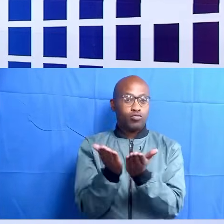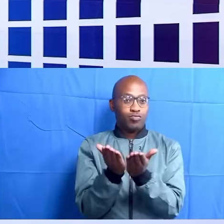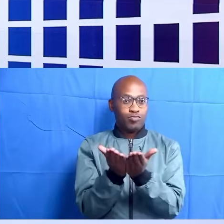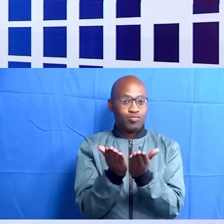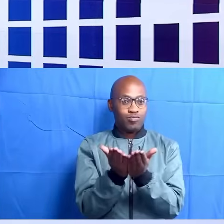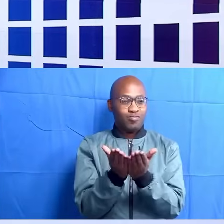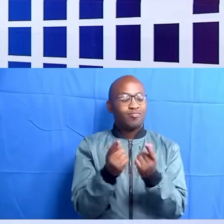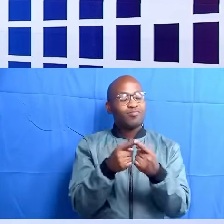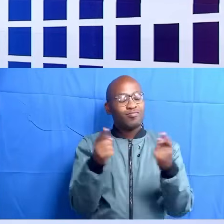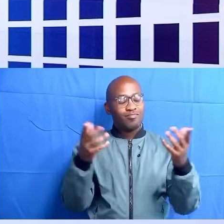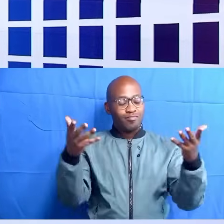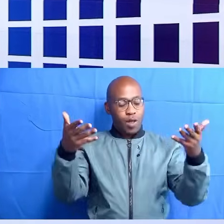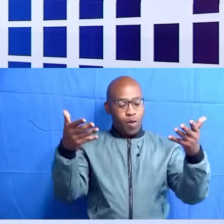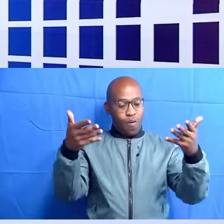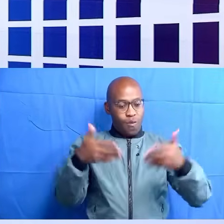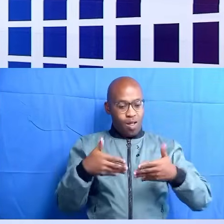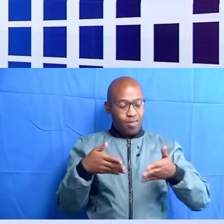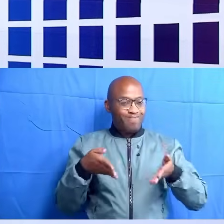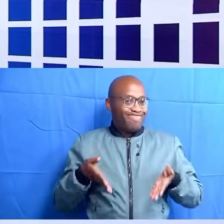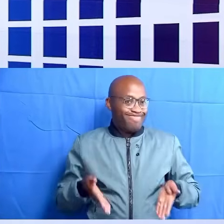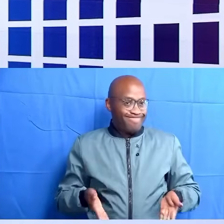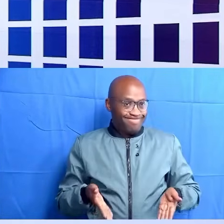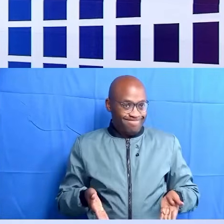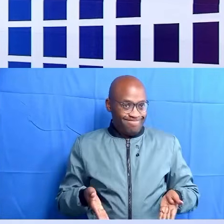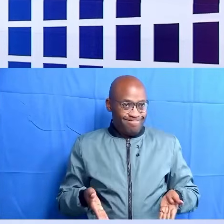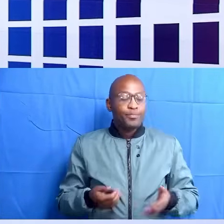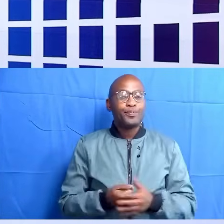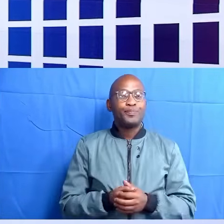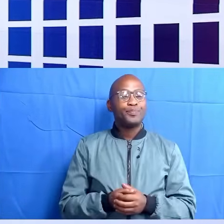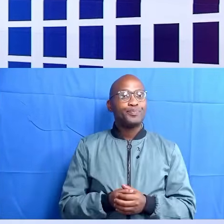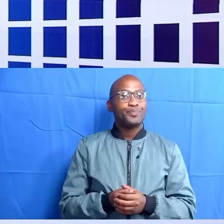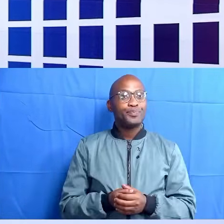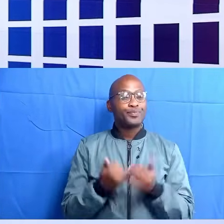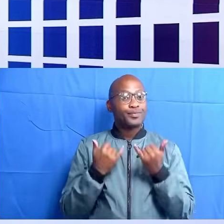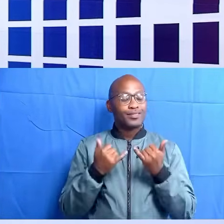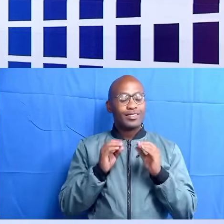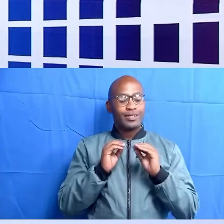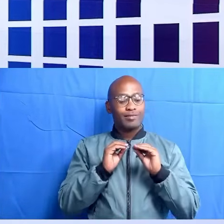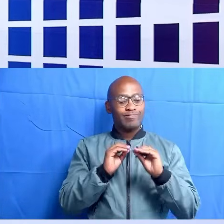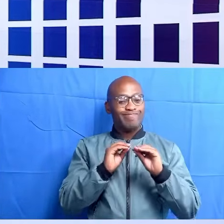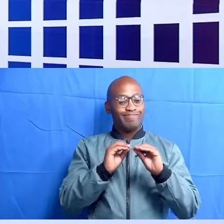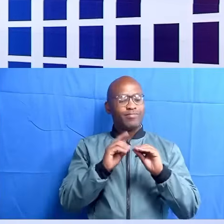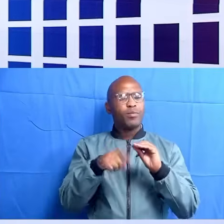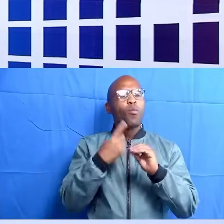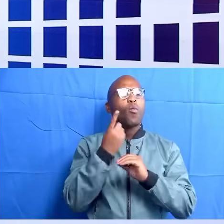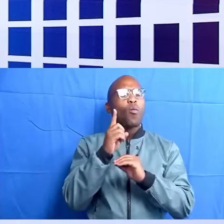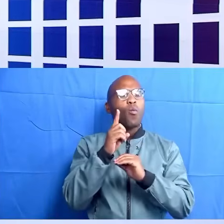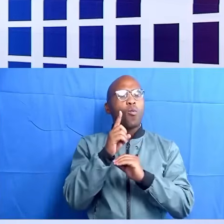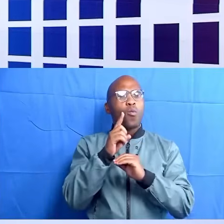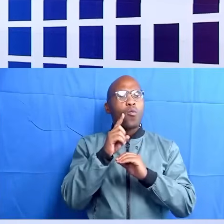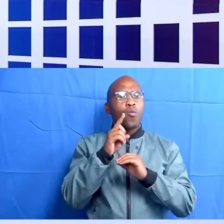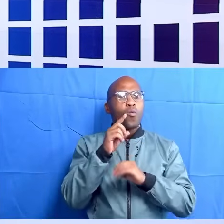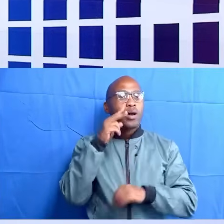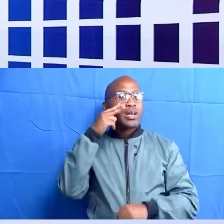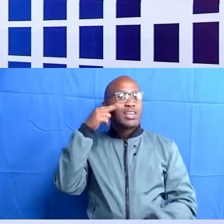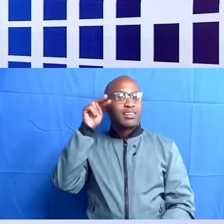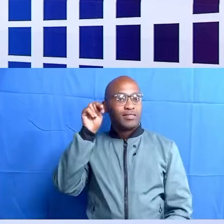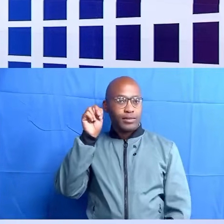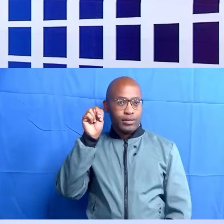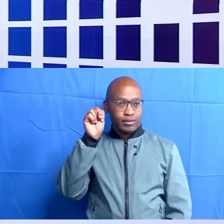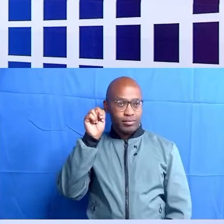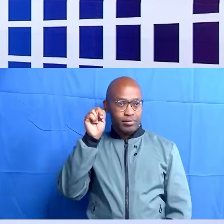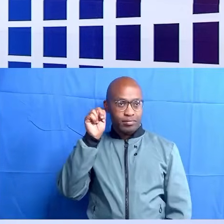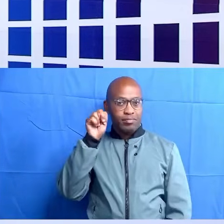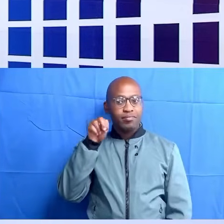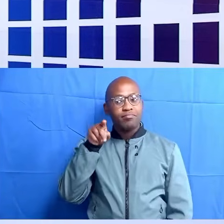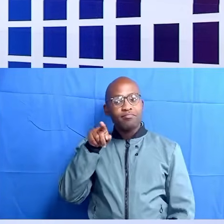ECDoE broadcasting studio. Today's lesson is about Vietnam, which is the extension